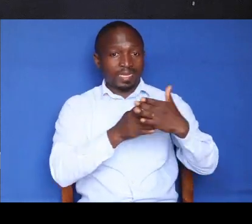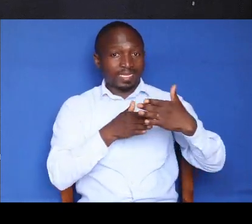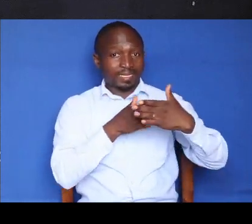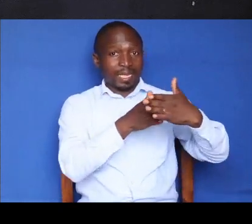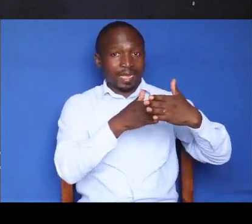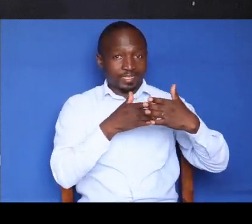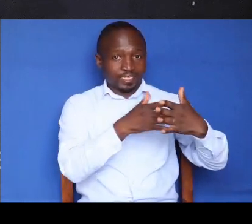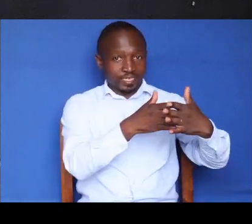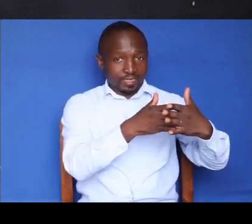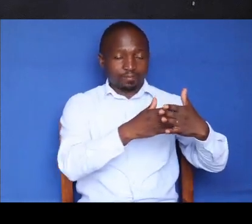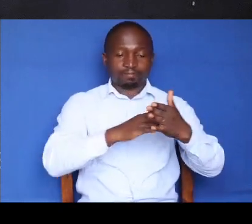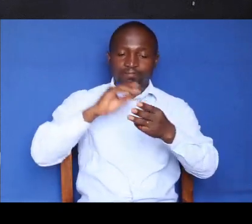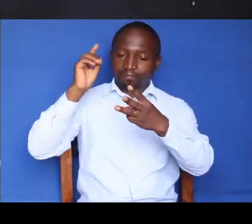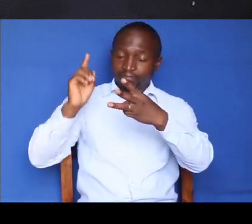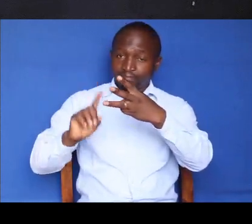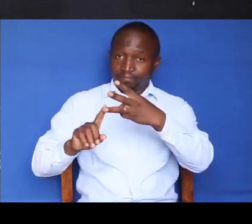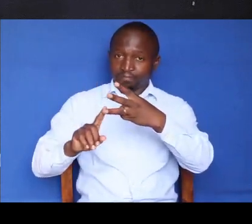3,